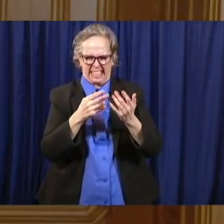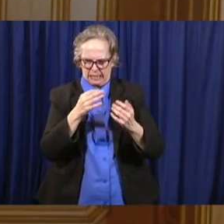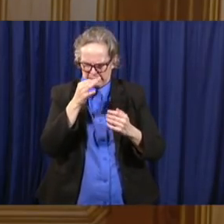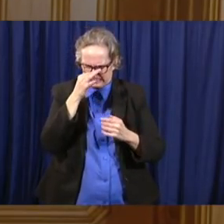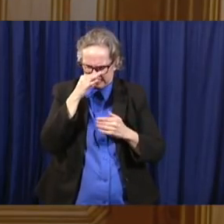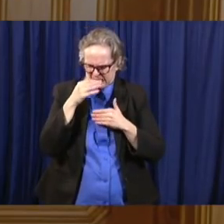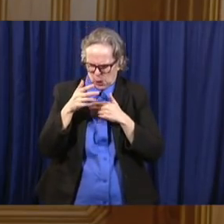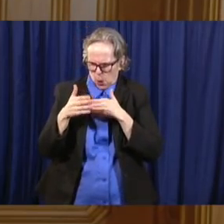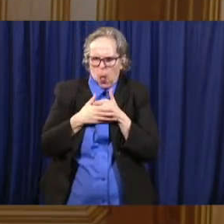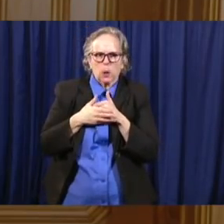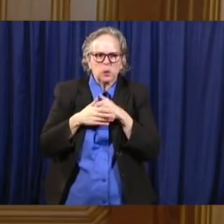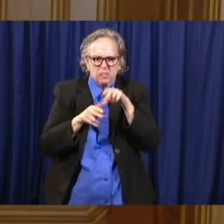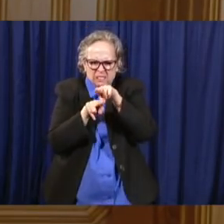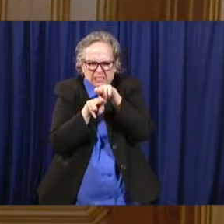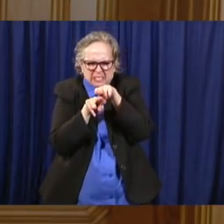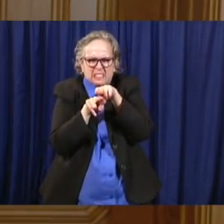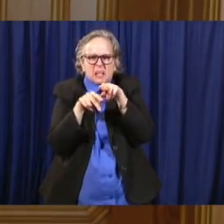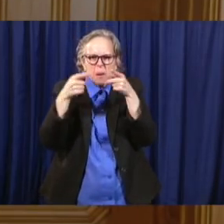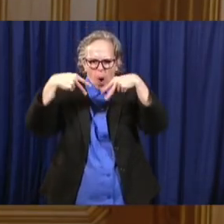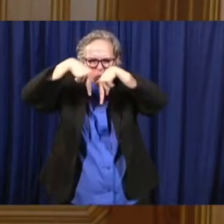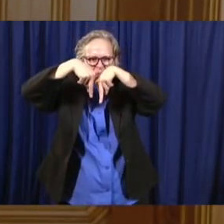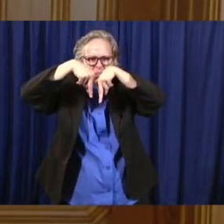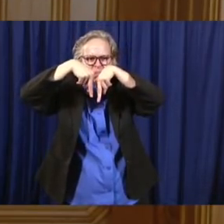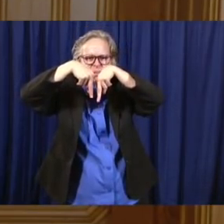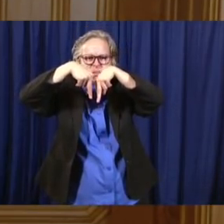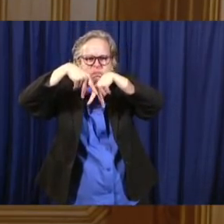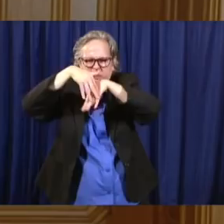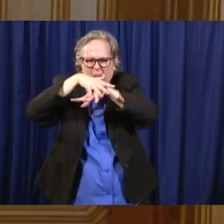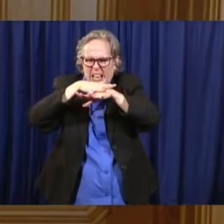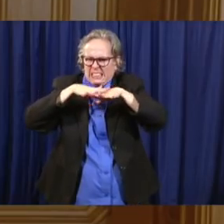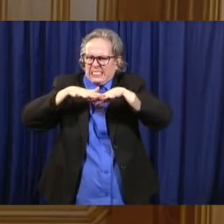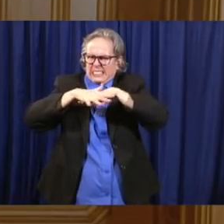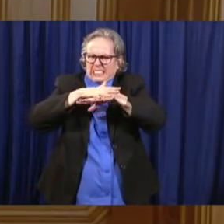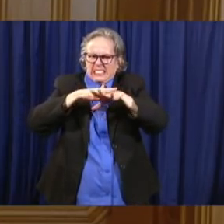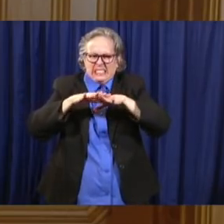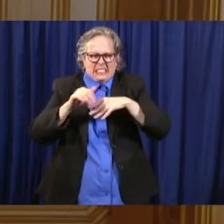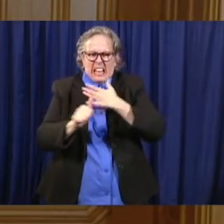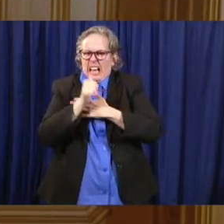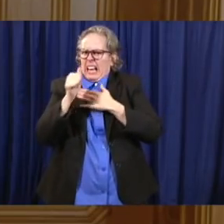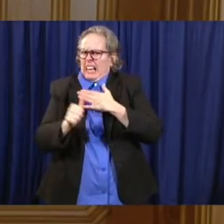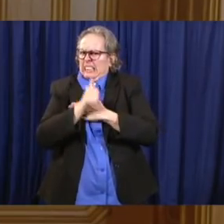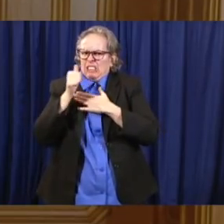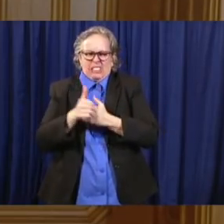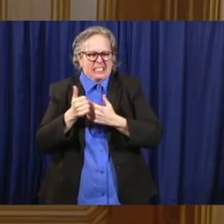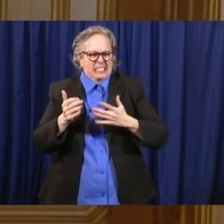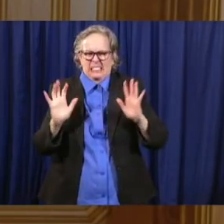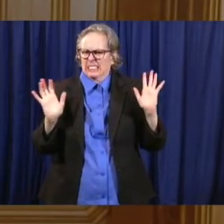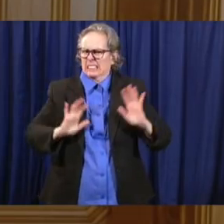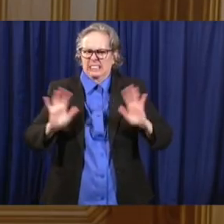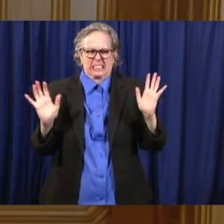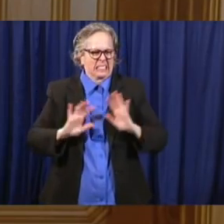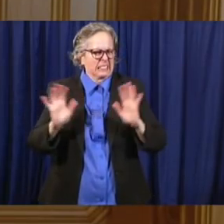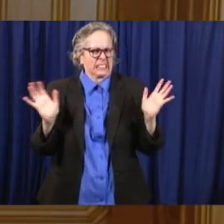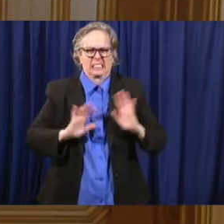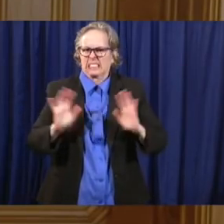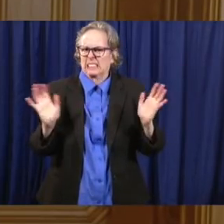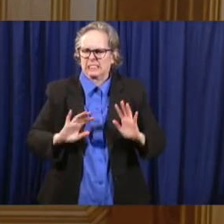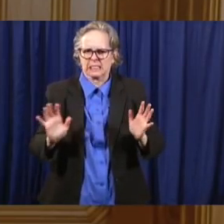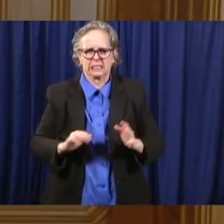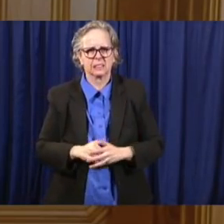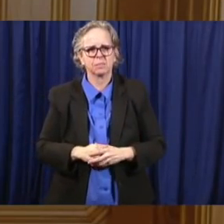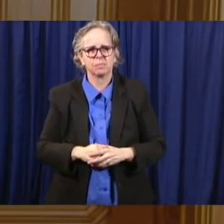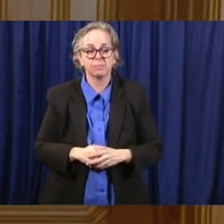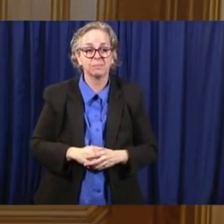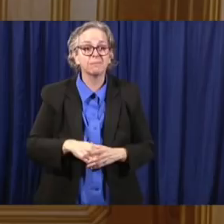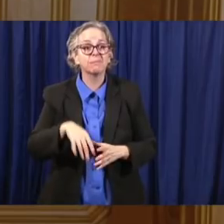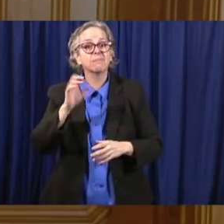we have the potential for the fast spread of COVID-19. Again, these are individuals who are already approaching the end of their sentence,